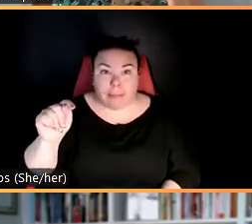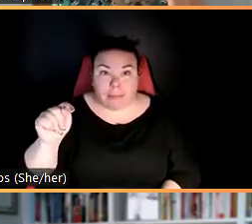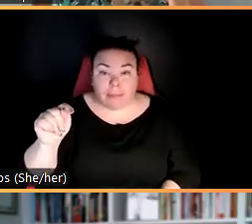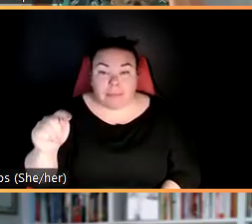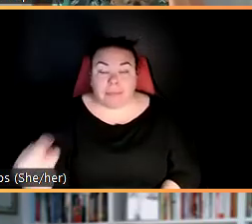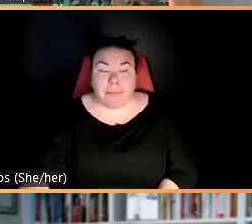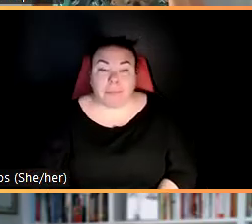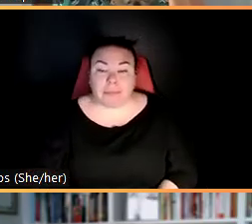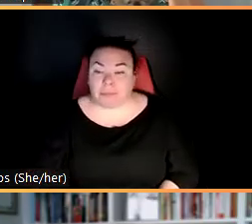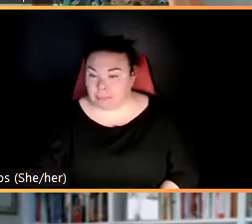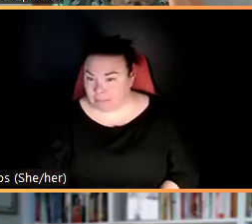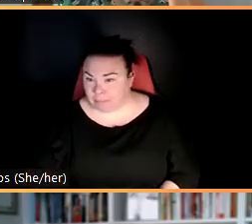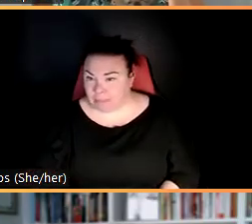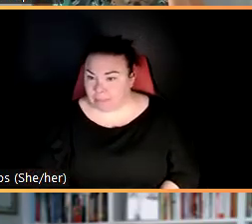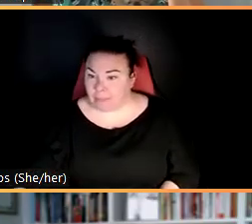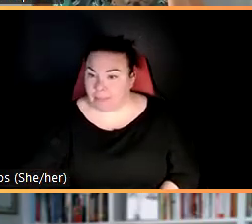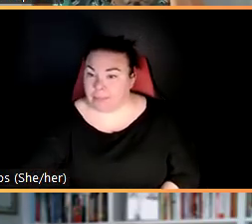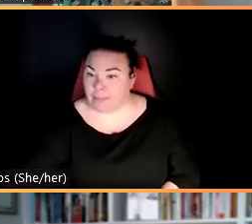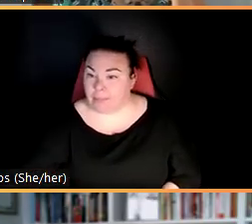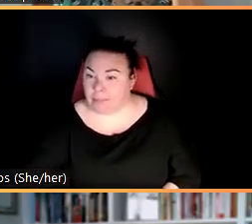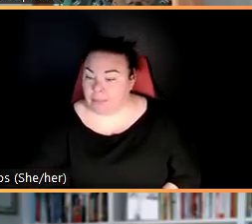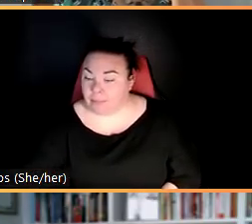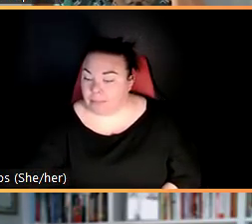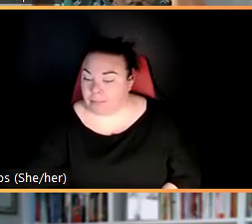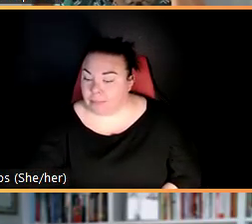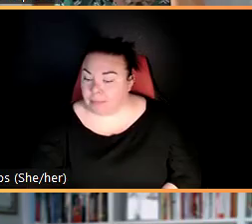Let's see any questions that come up.